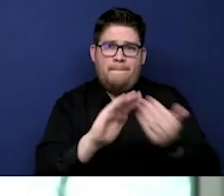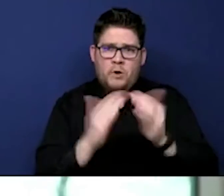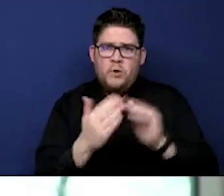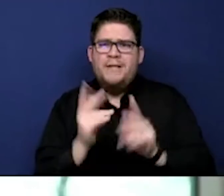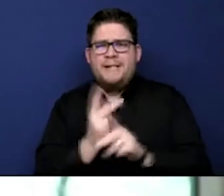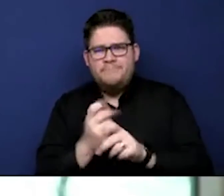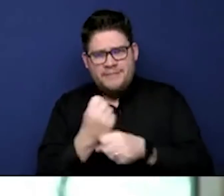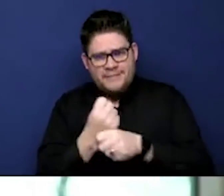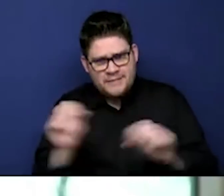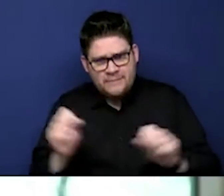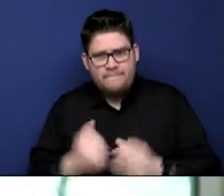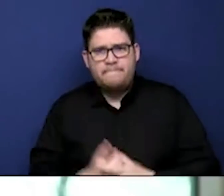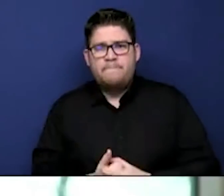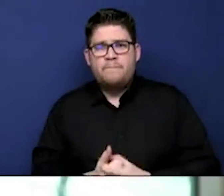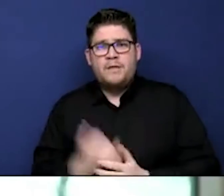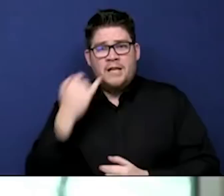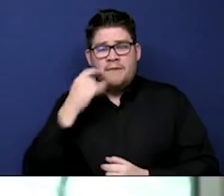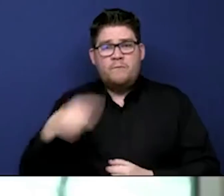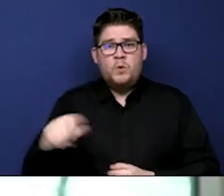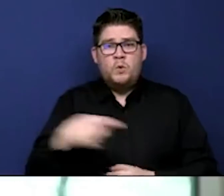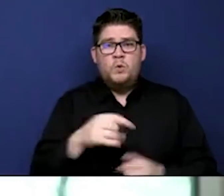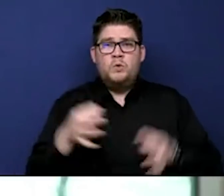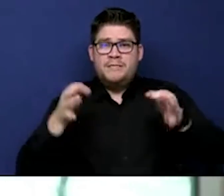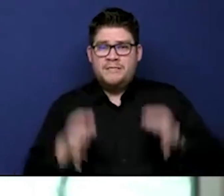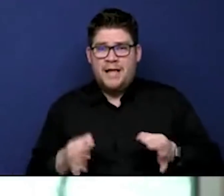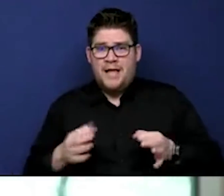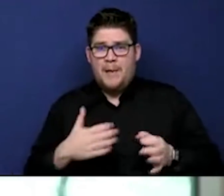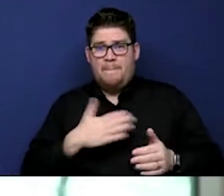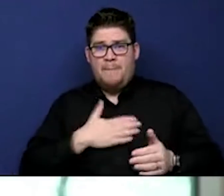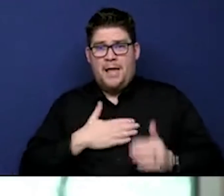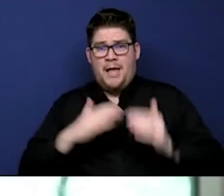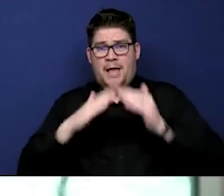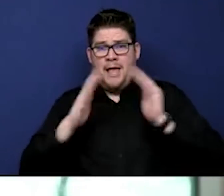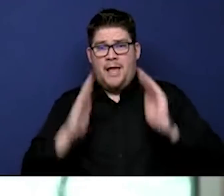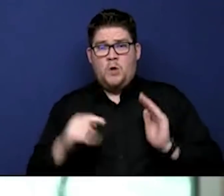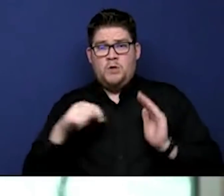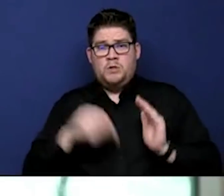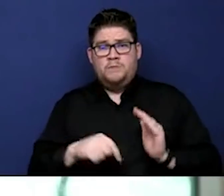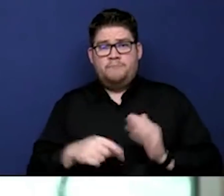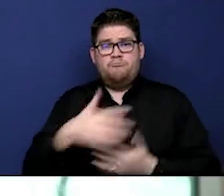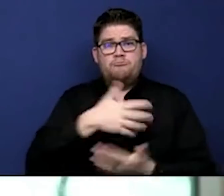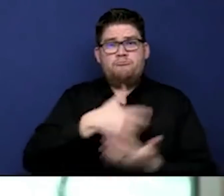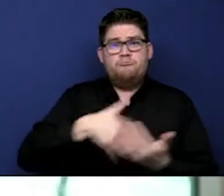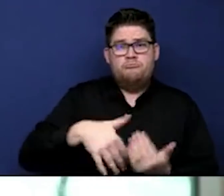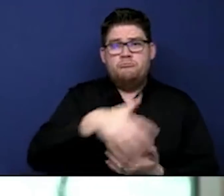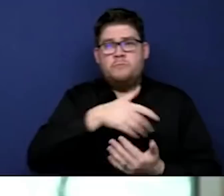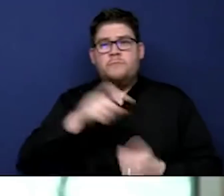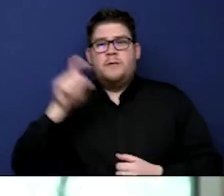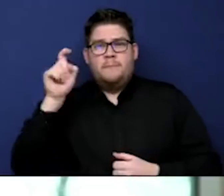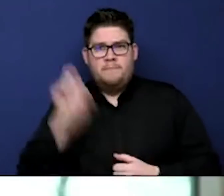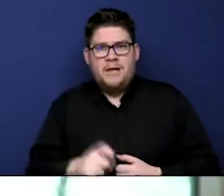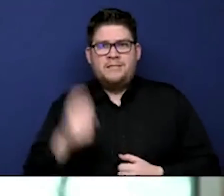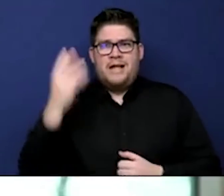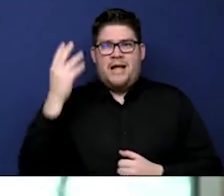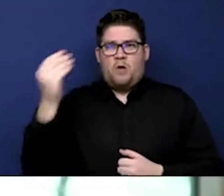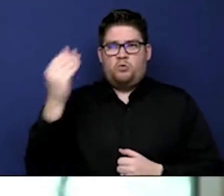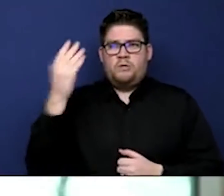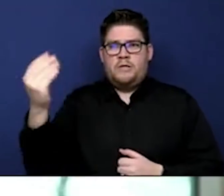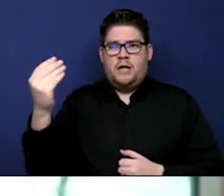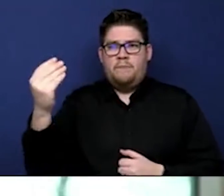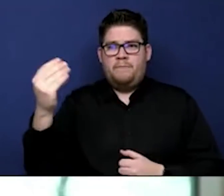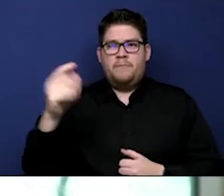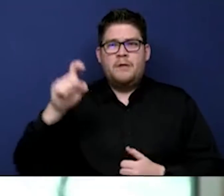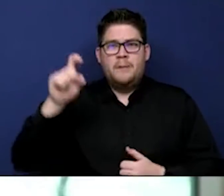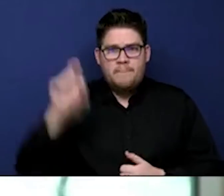with anyone other than your immediate household, it must be outside. It must be done safely. It must be